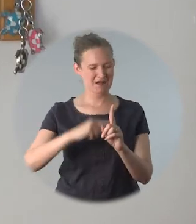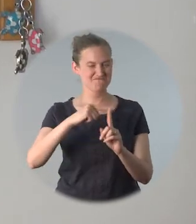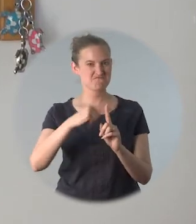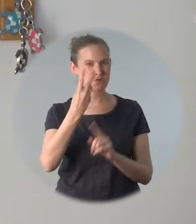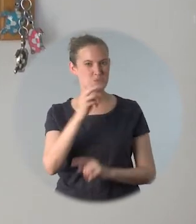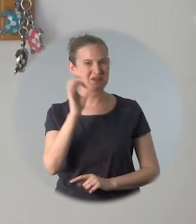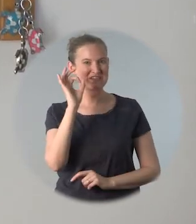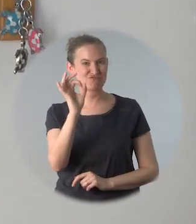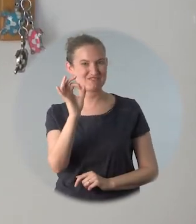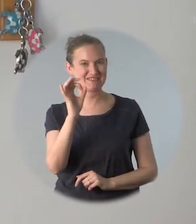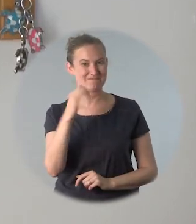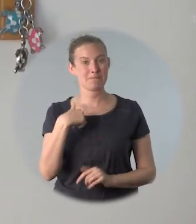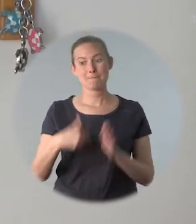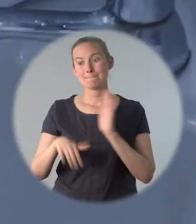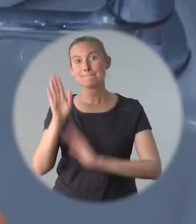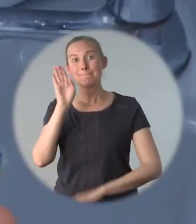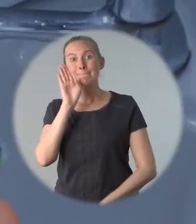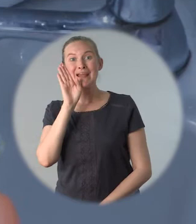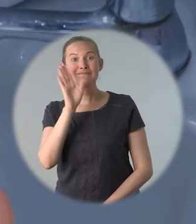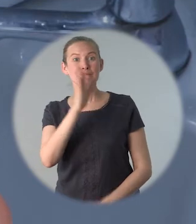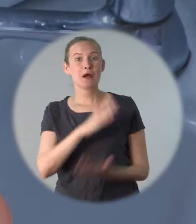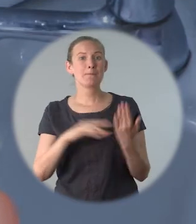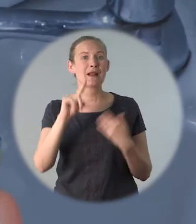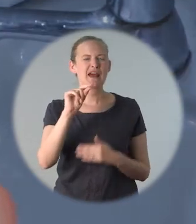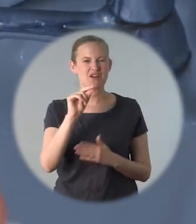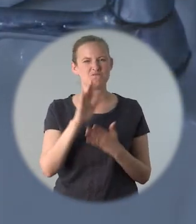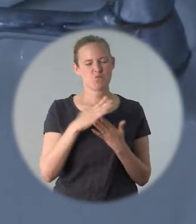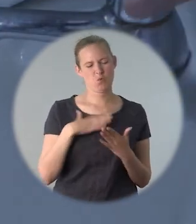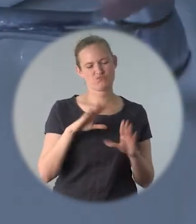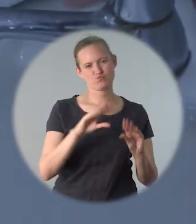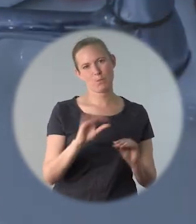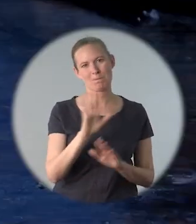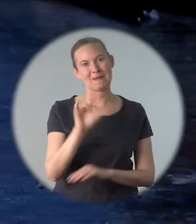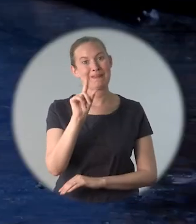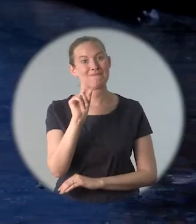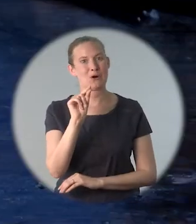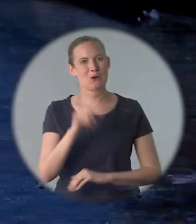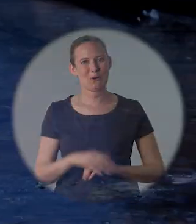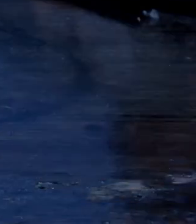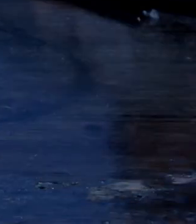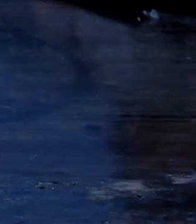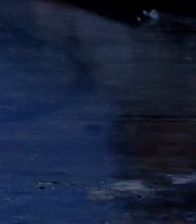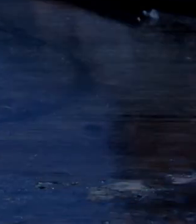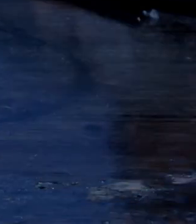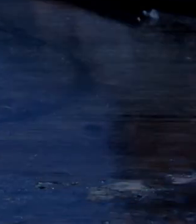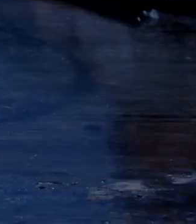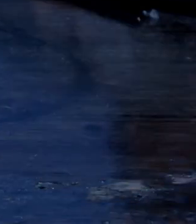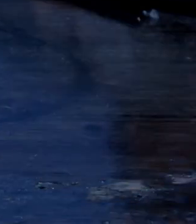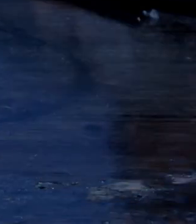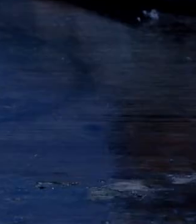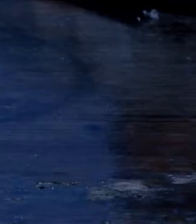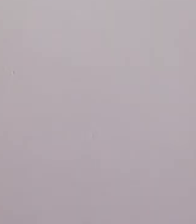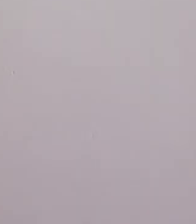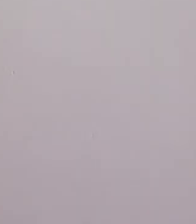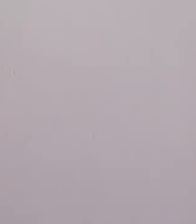we'll warm the home to 20 degrees. I tend to go to bed around 11.30 so I'll set this heating period to finish at